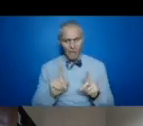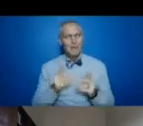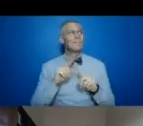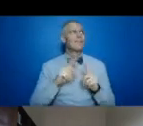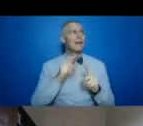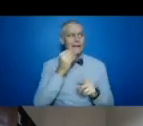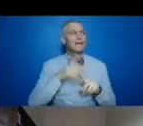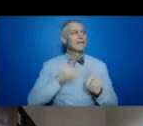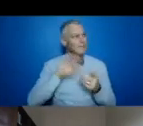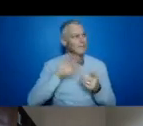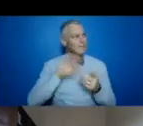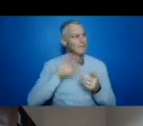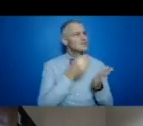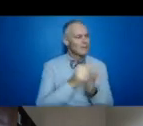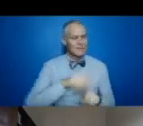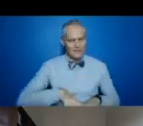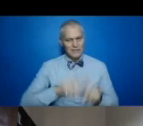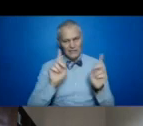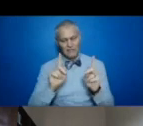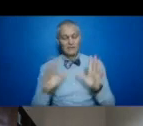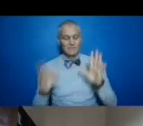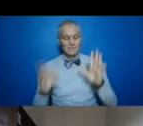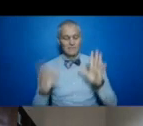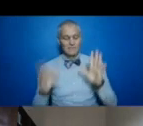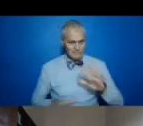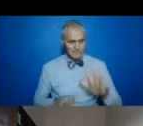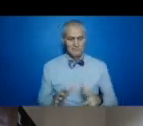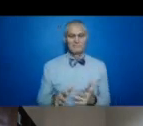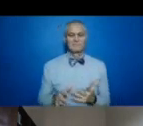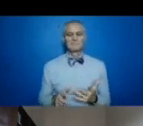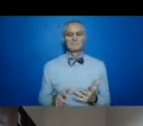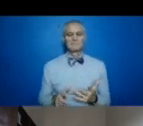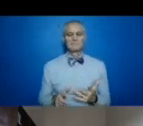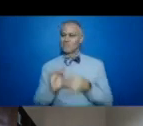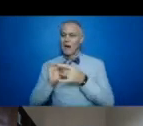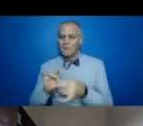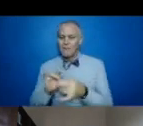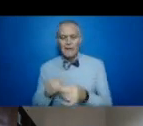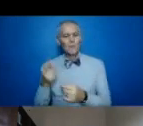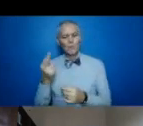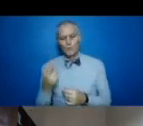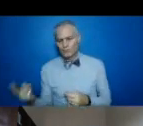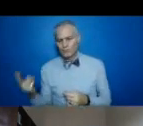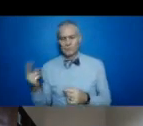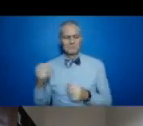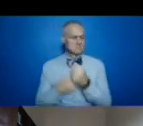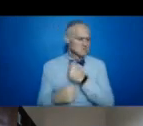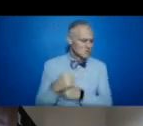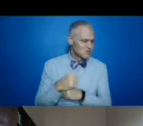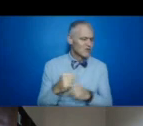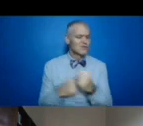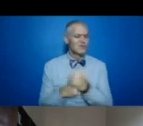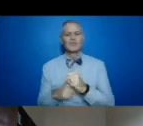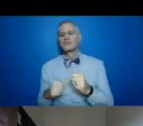differently. It means that you do things, you shape your relationships, your resources, the structures